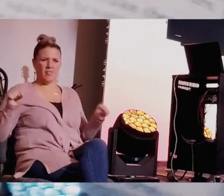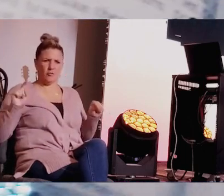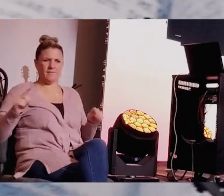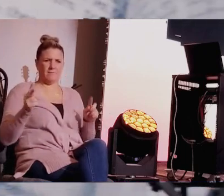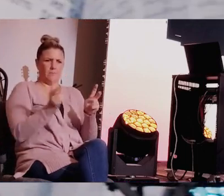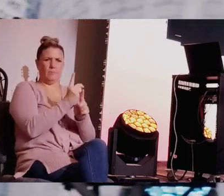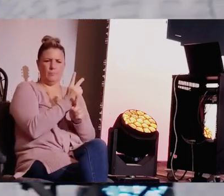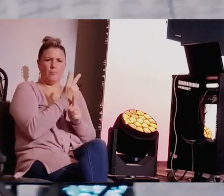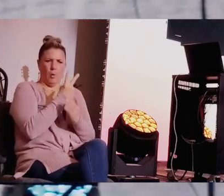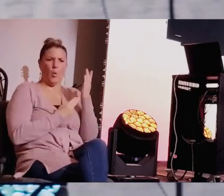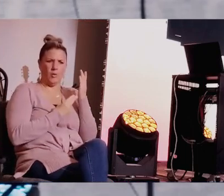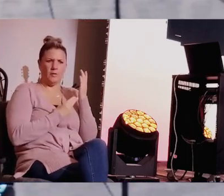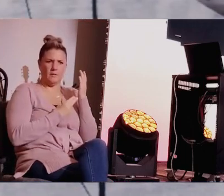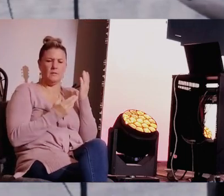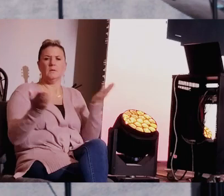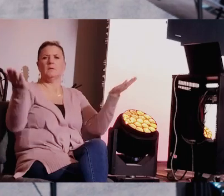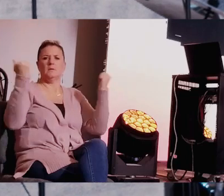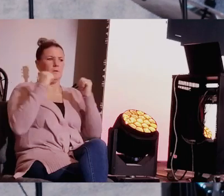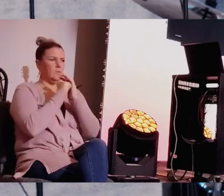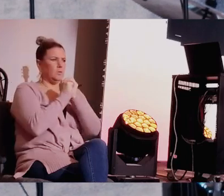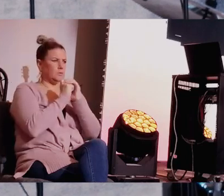I'm going to go ahead and have the worship team come back up.